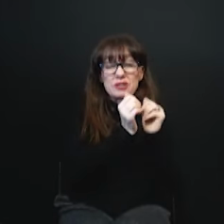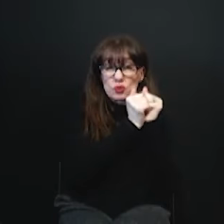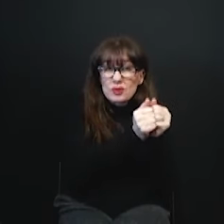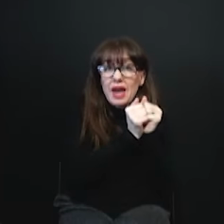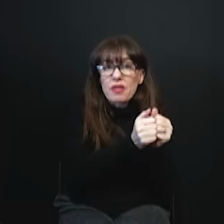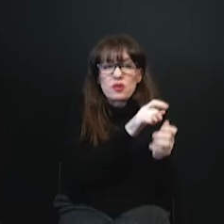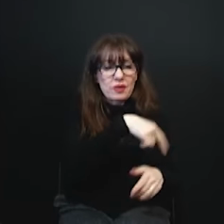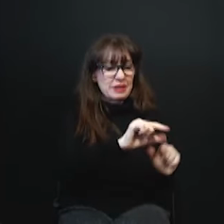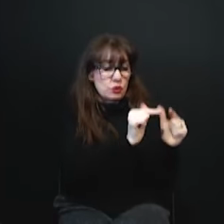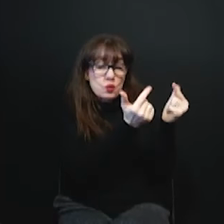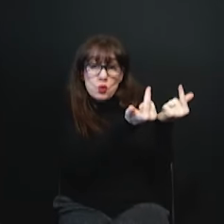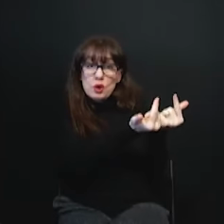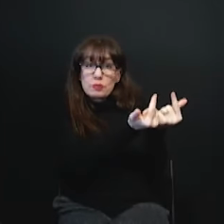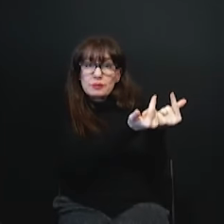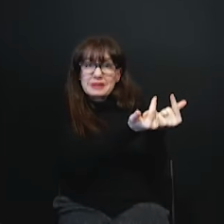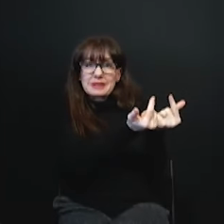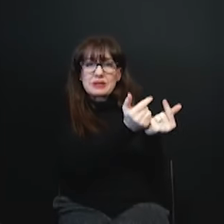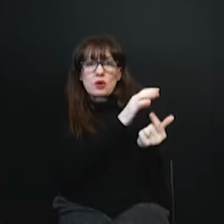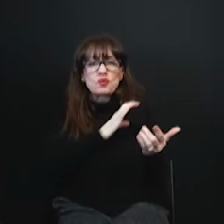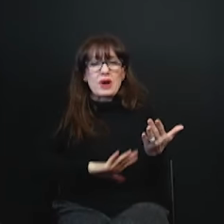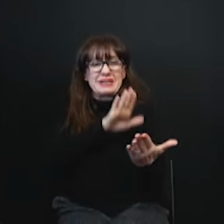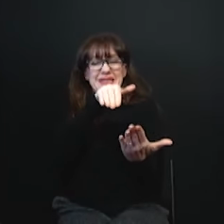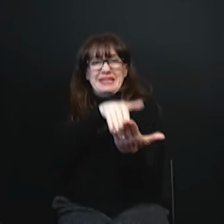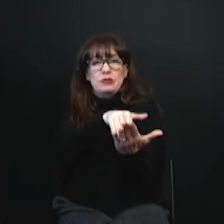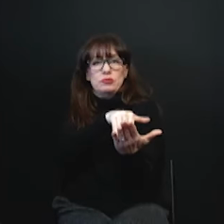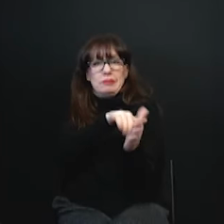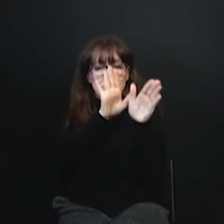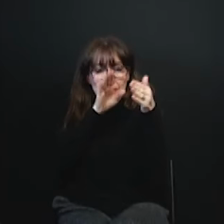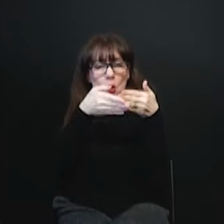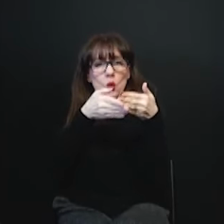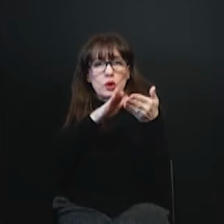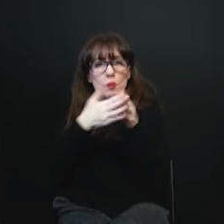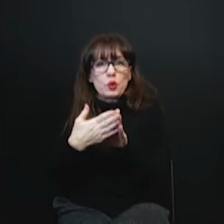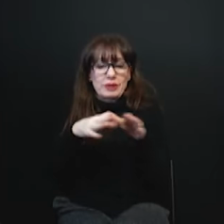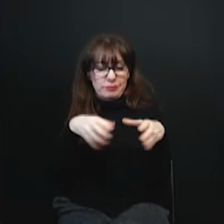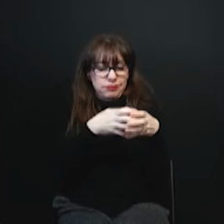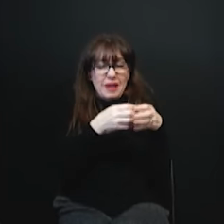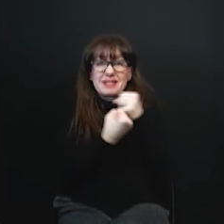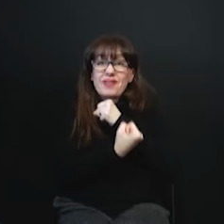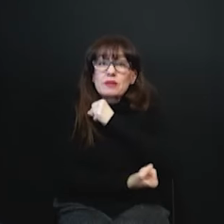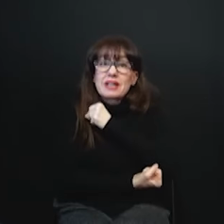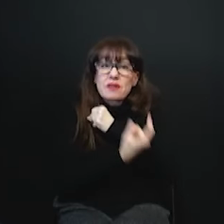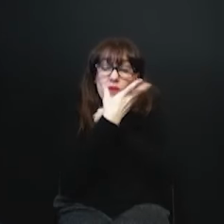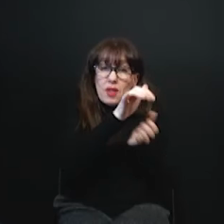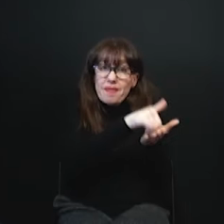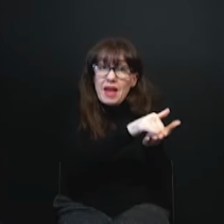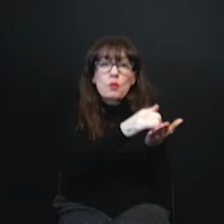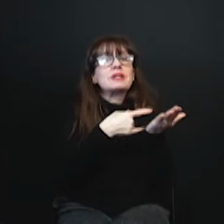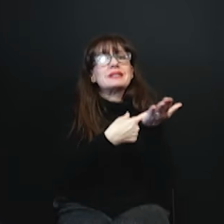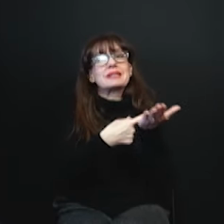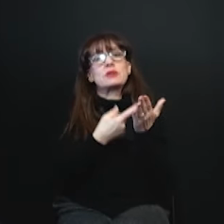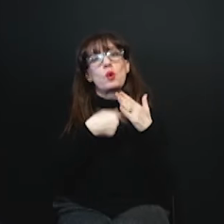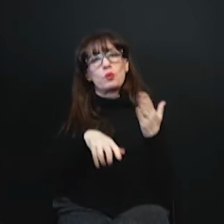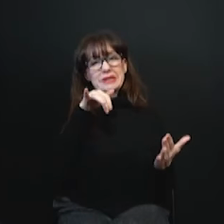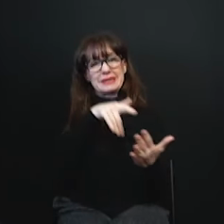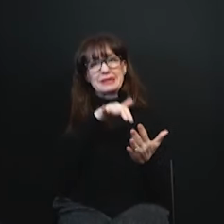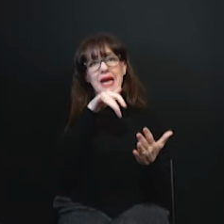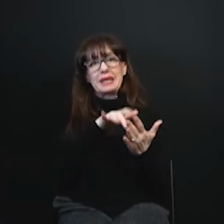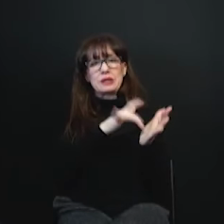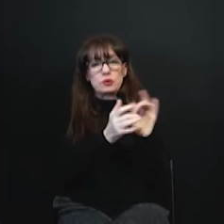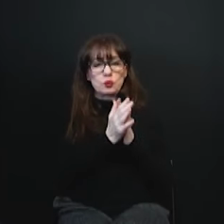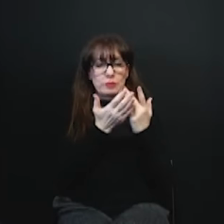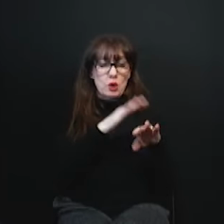about Christ-centered community in that way. And as a foundational part of that, we're going to be talking about what we're studying in the scriptures together